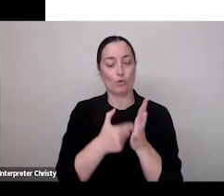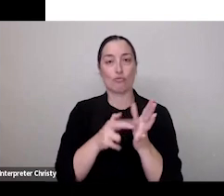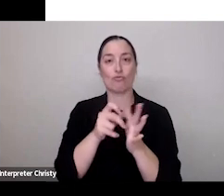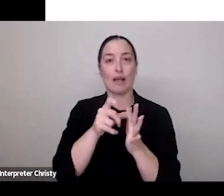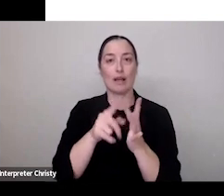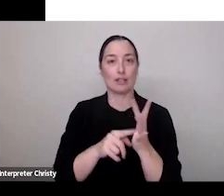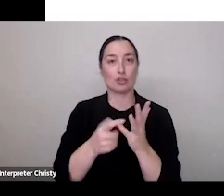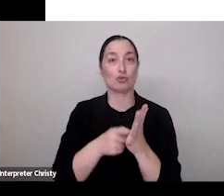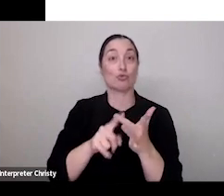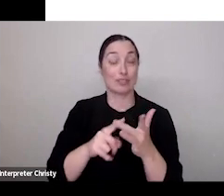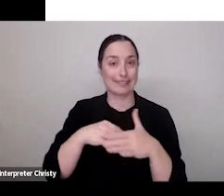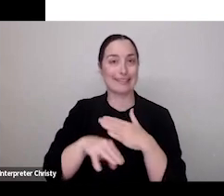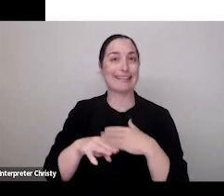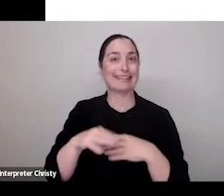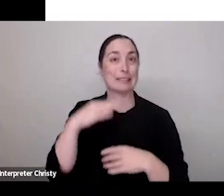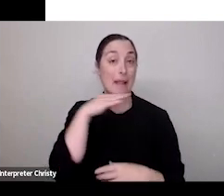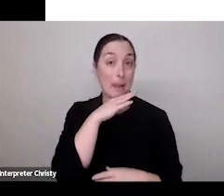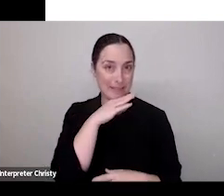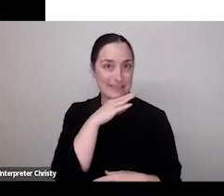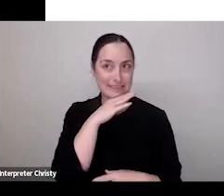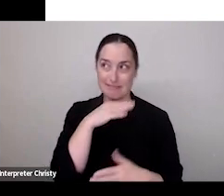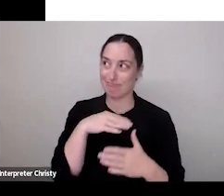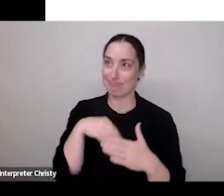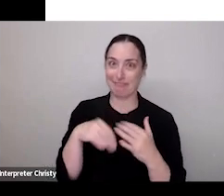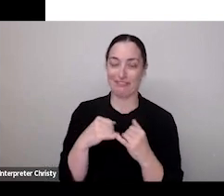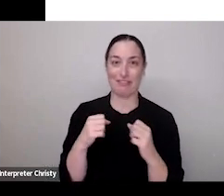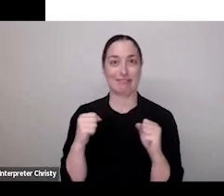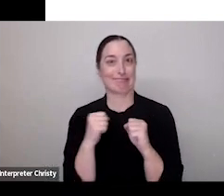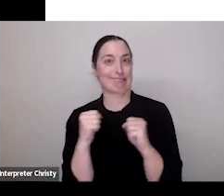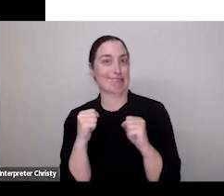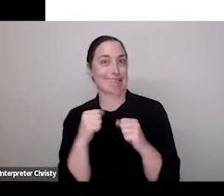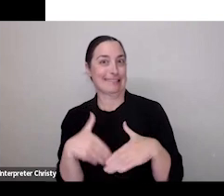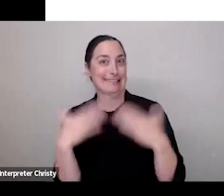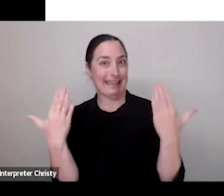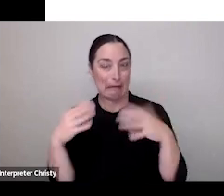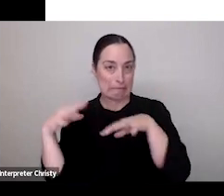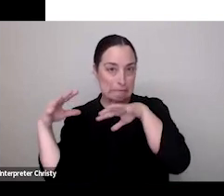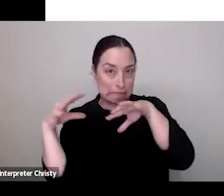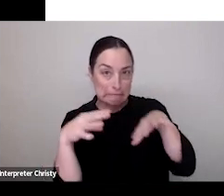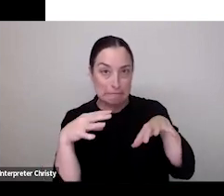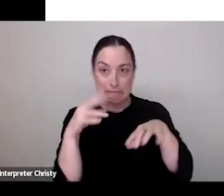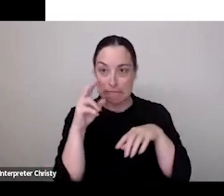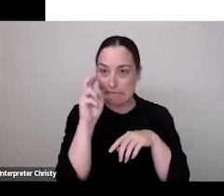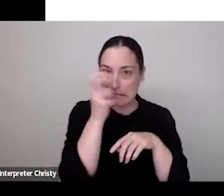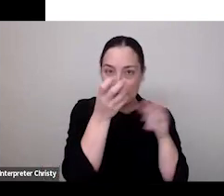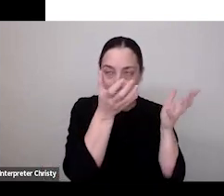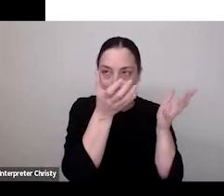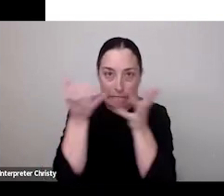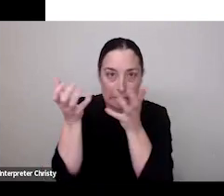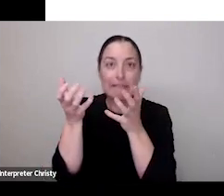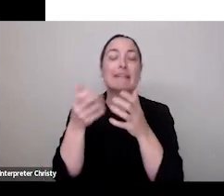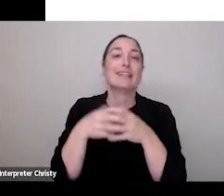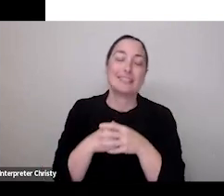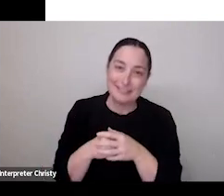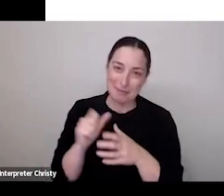I'm standing in Melbourne on a traditional wintry day for Melbourne. It's gloomy and grey and has been raining,